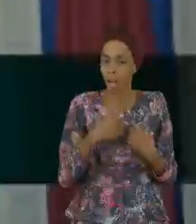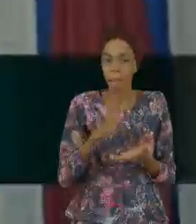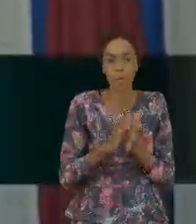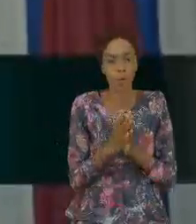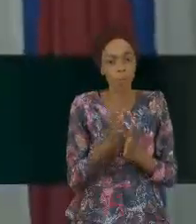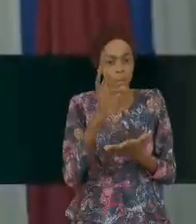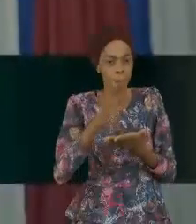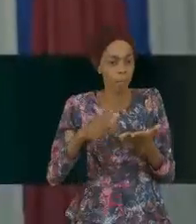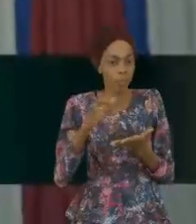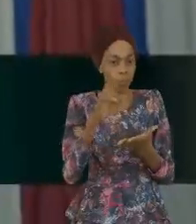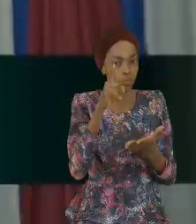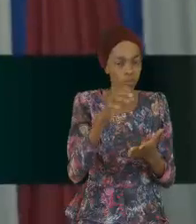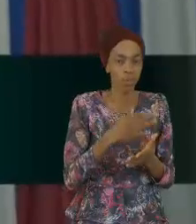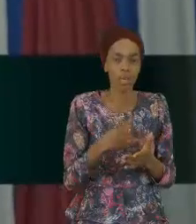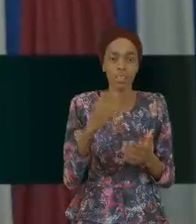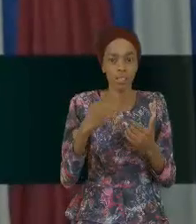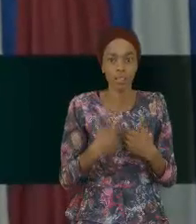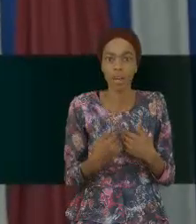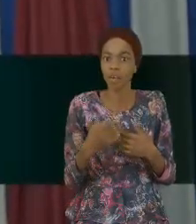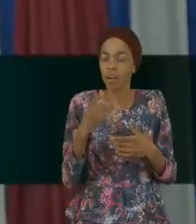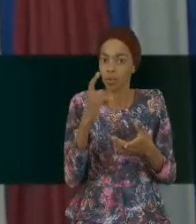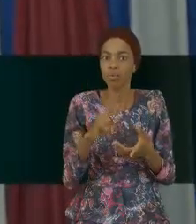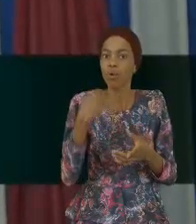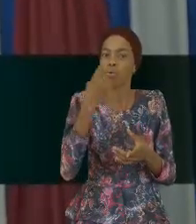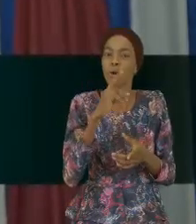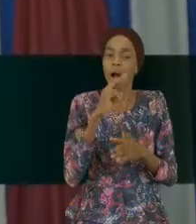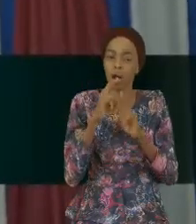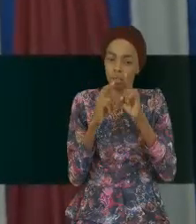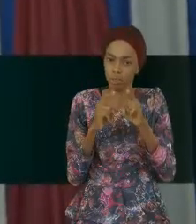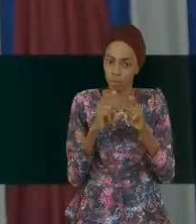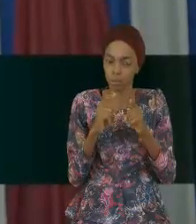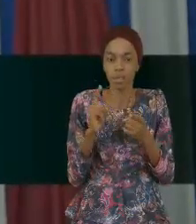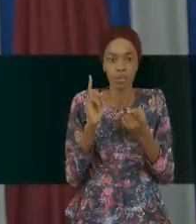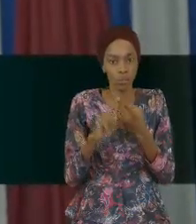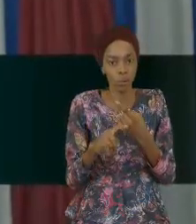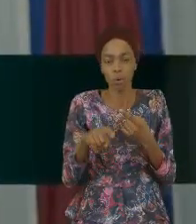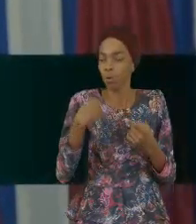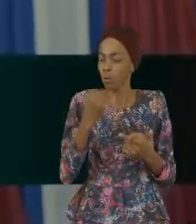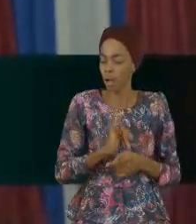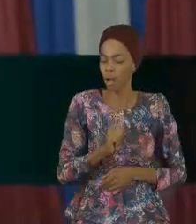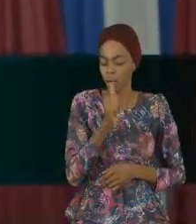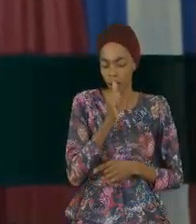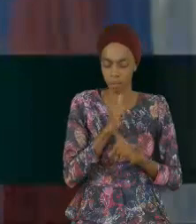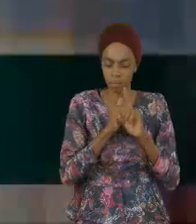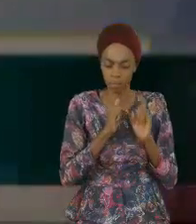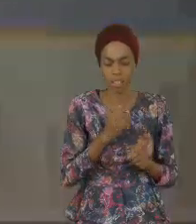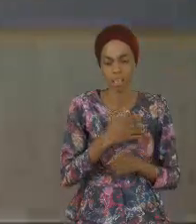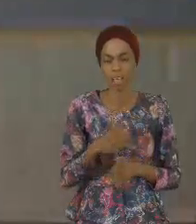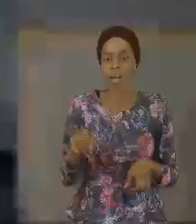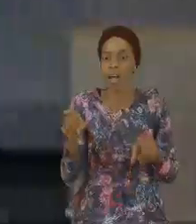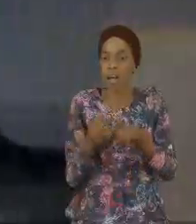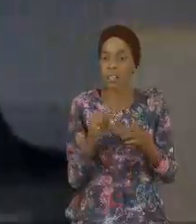It has come from who do you think you are to who do I think I am? And now, as it's